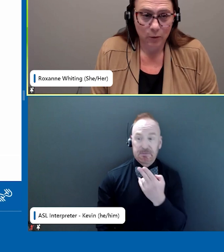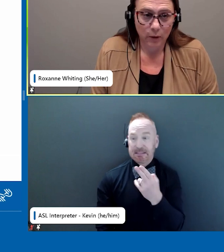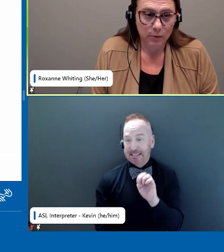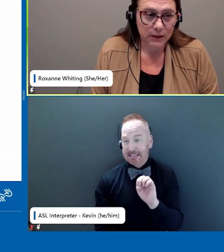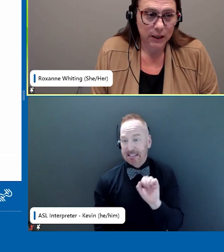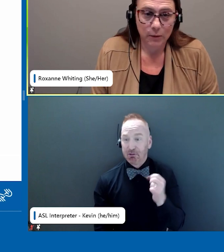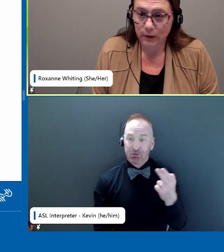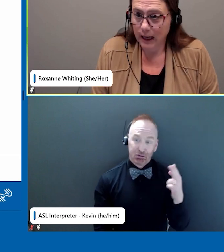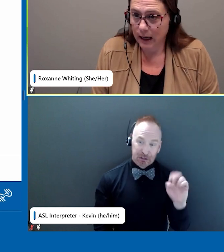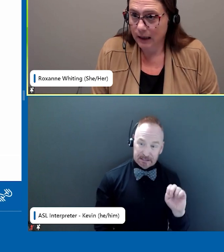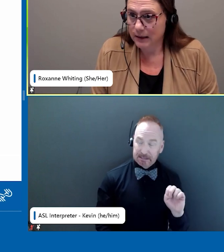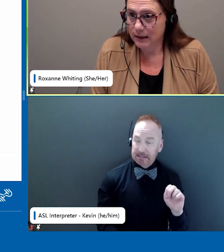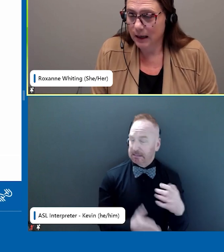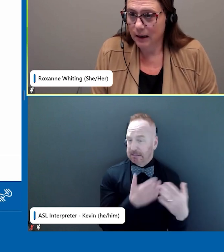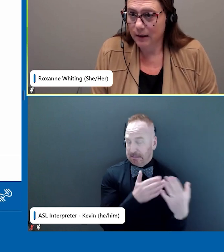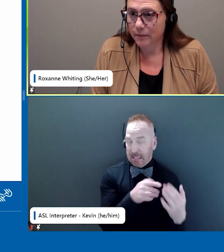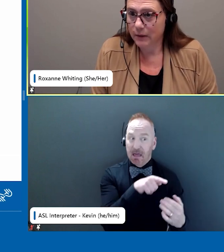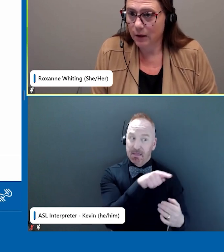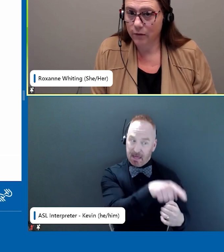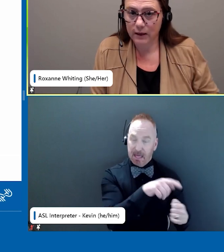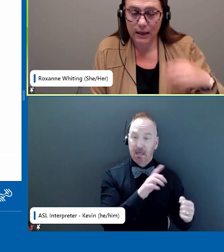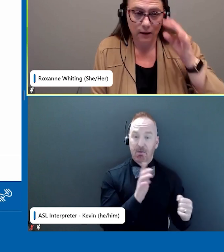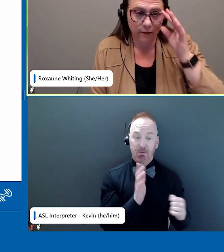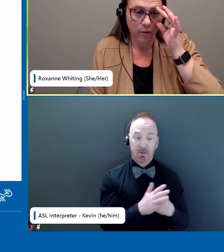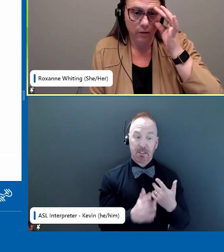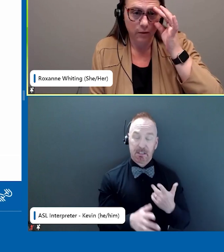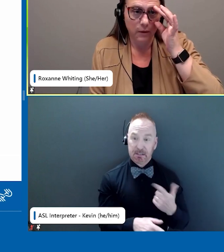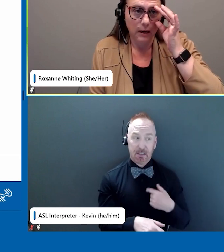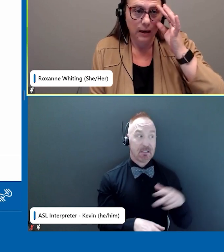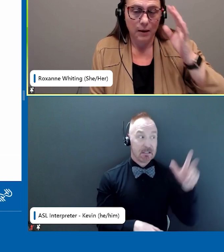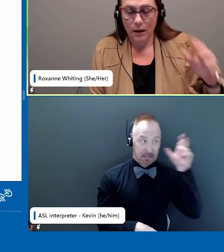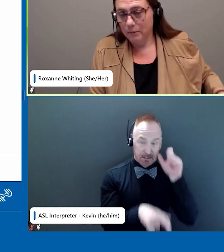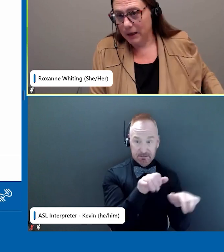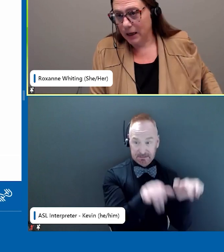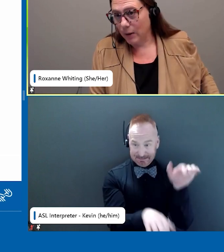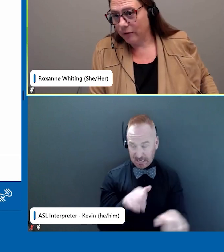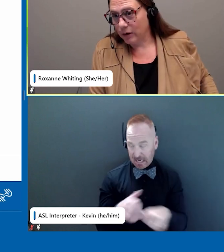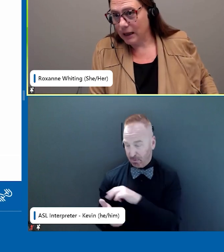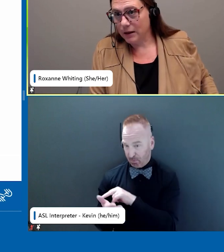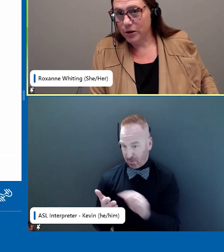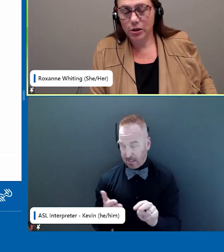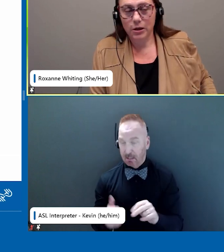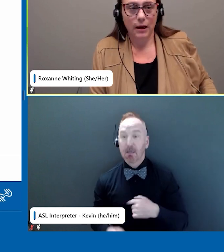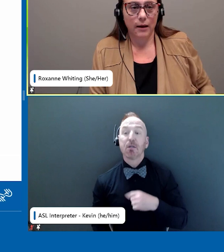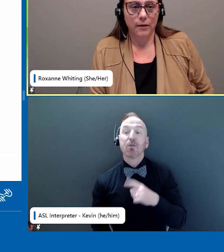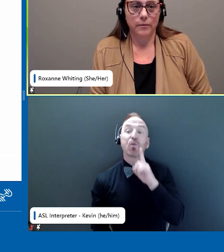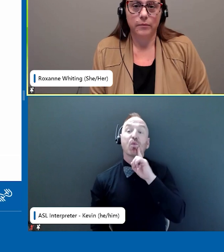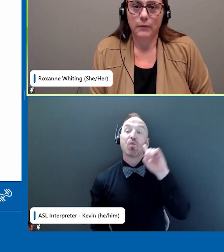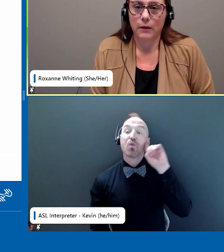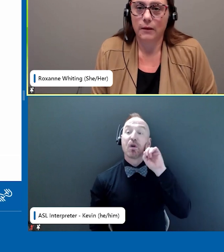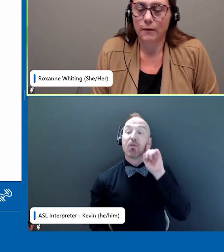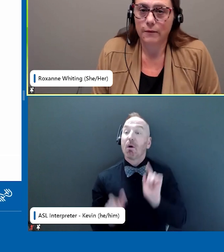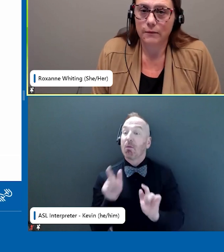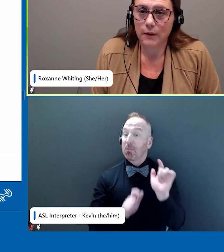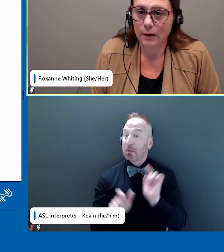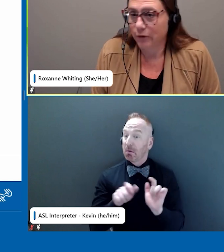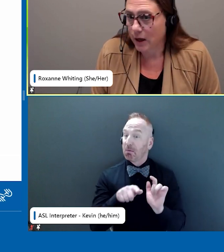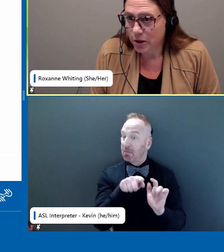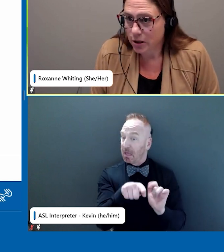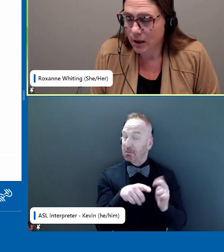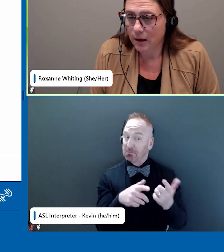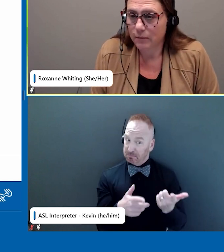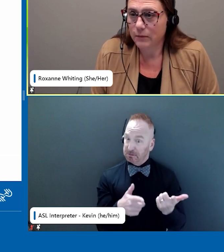deaf people were able to communicate over the telephone, but however, English